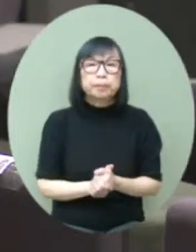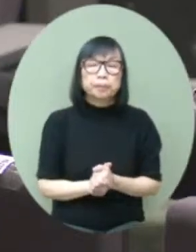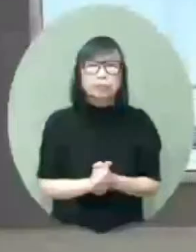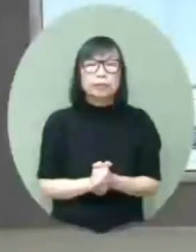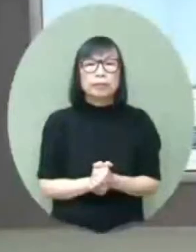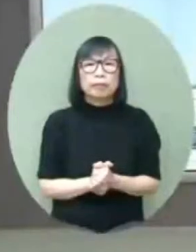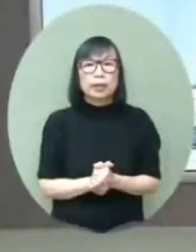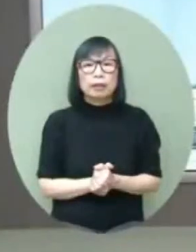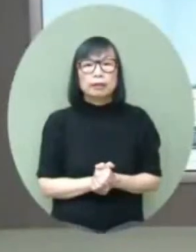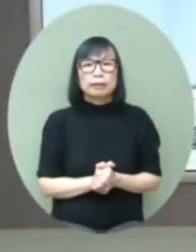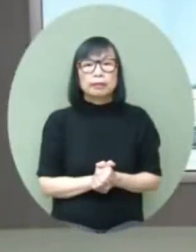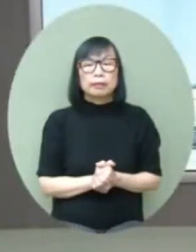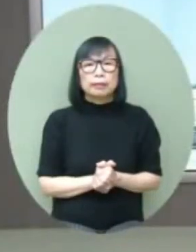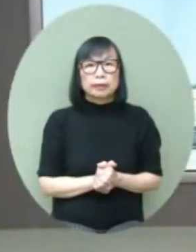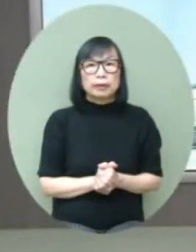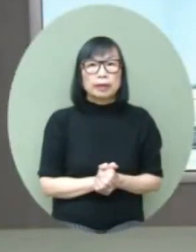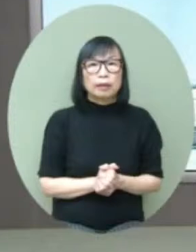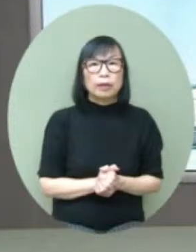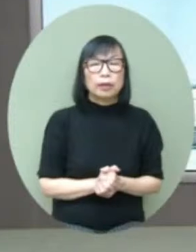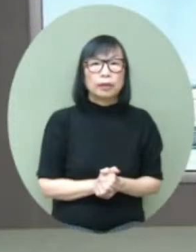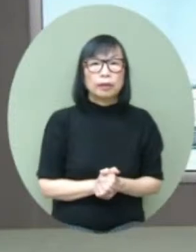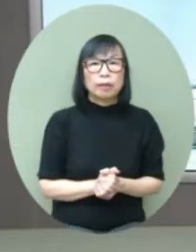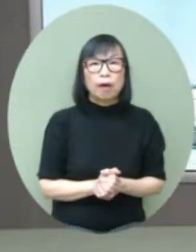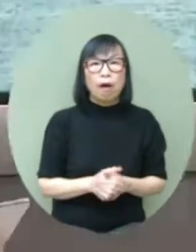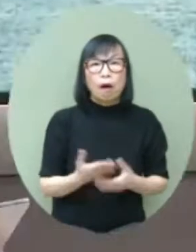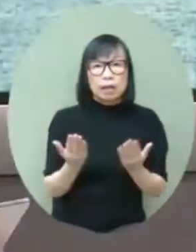So what is the view of the Bureau